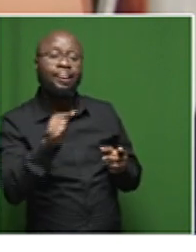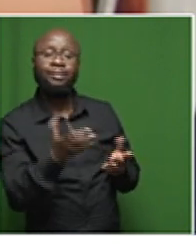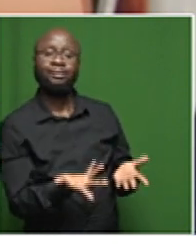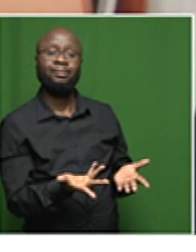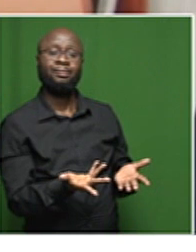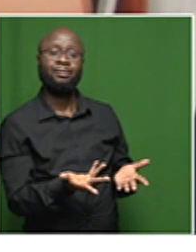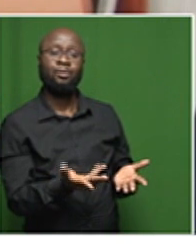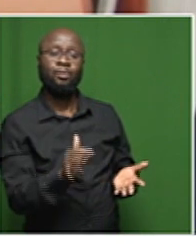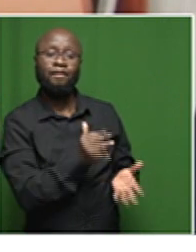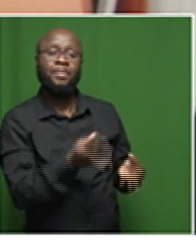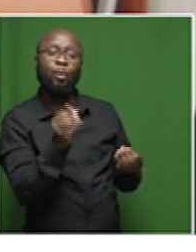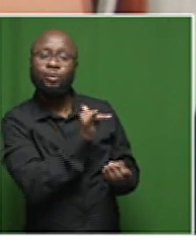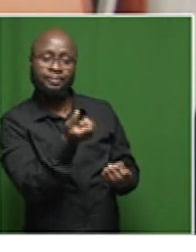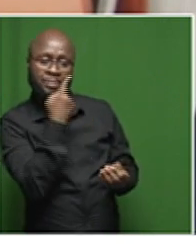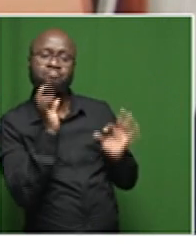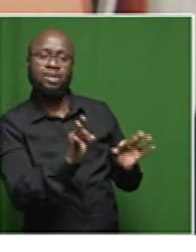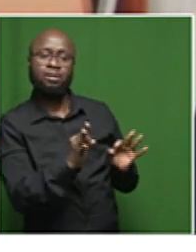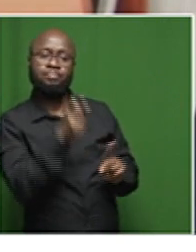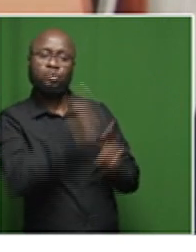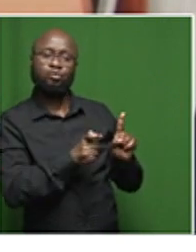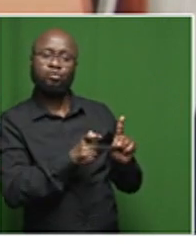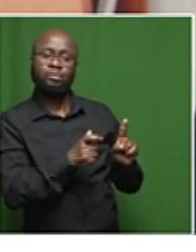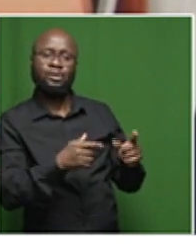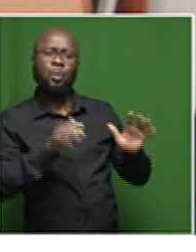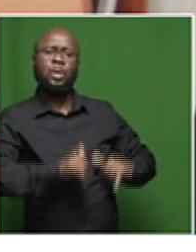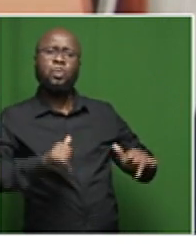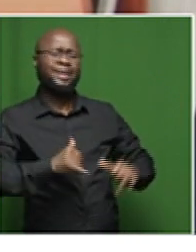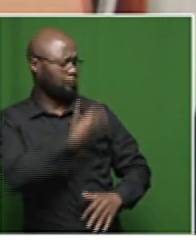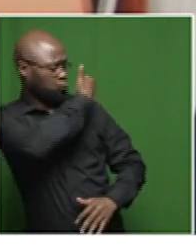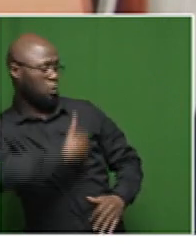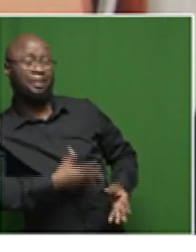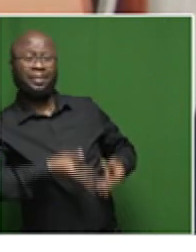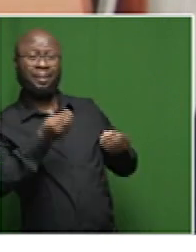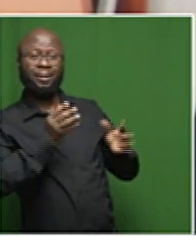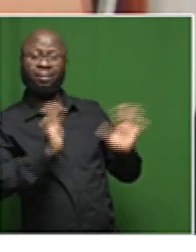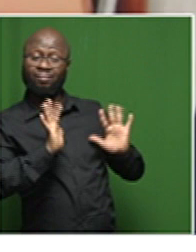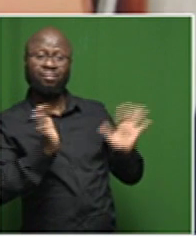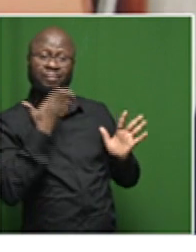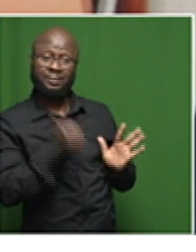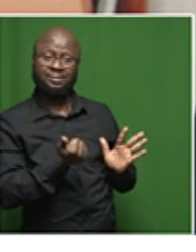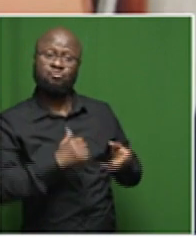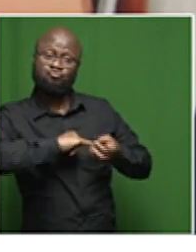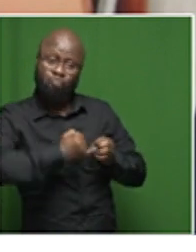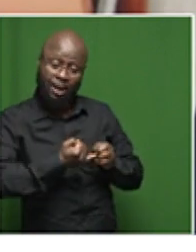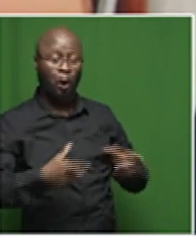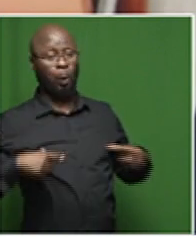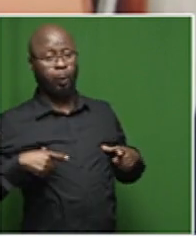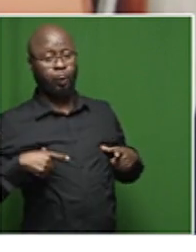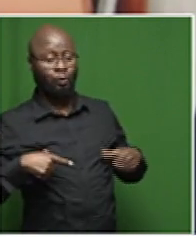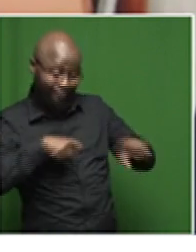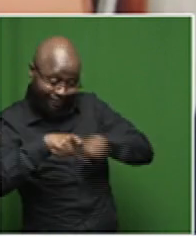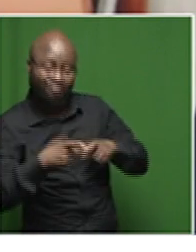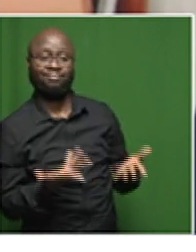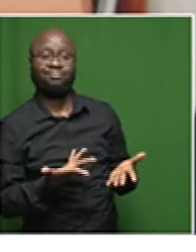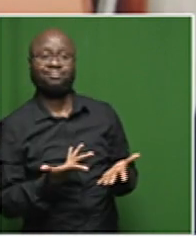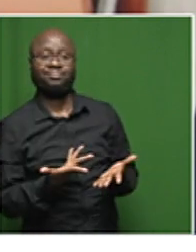please, we're not sending a message that somebody wait for a stroke before you can be tested. Go and get tested before that happens. Mm. An important thing to